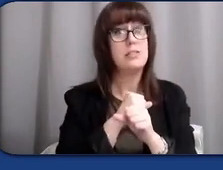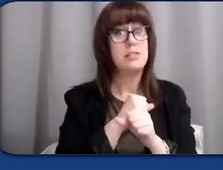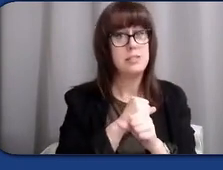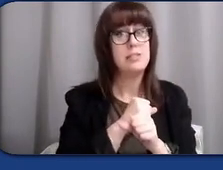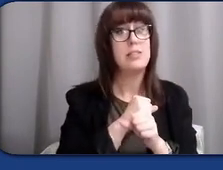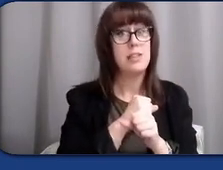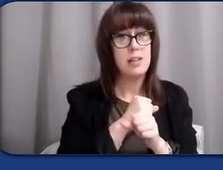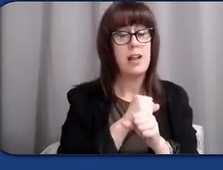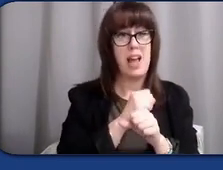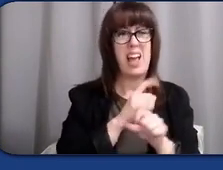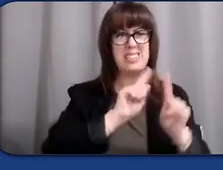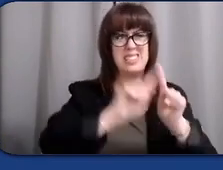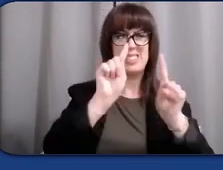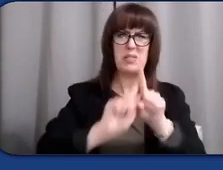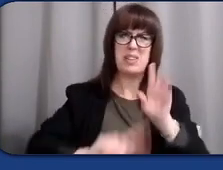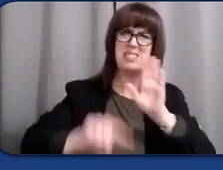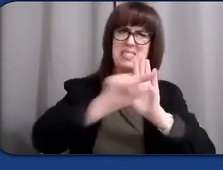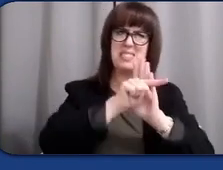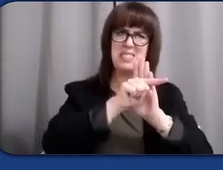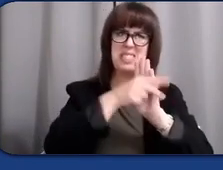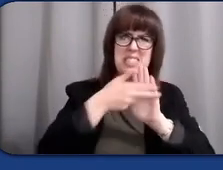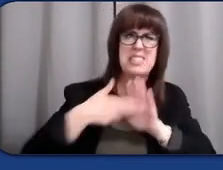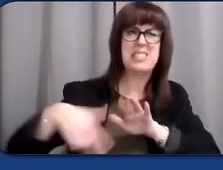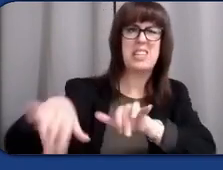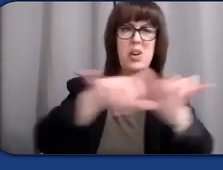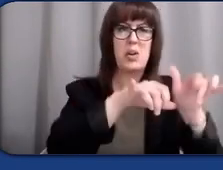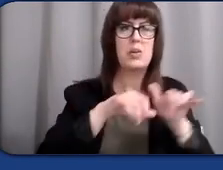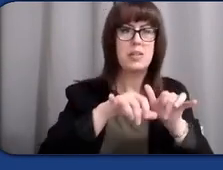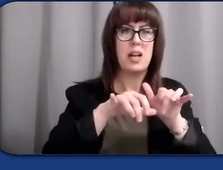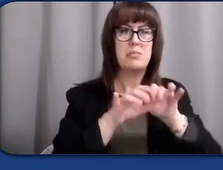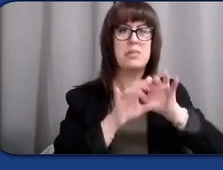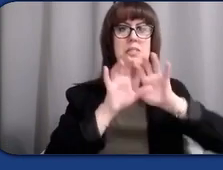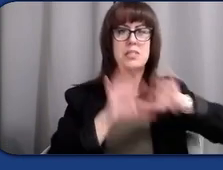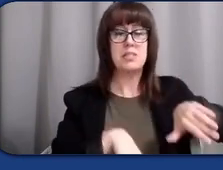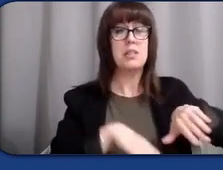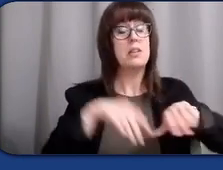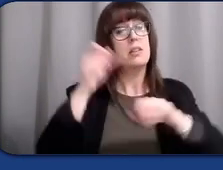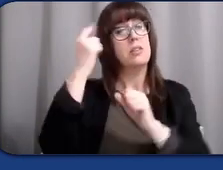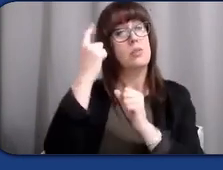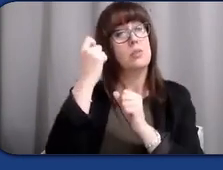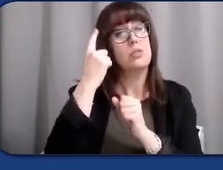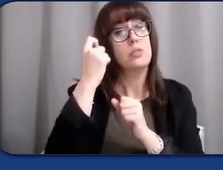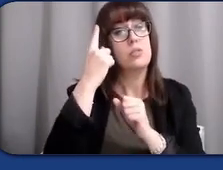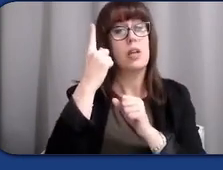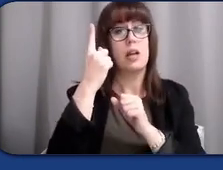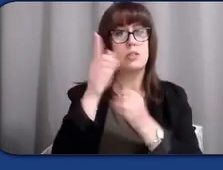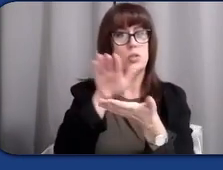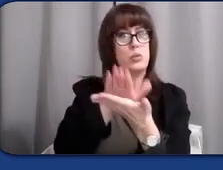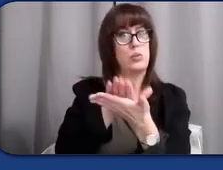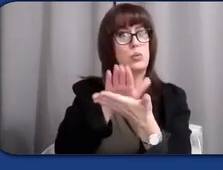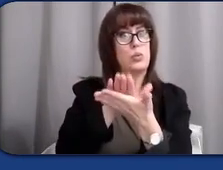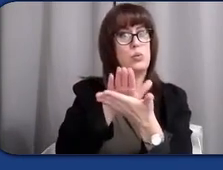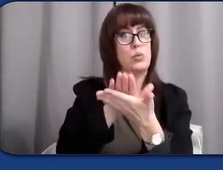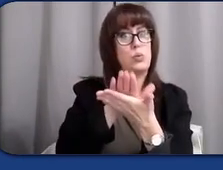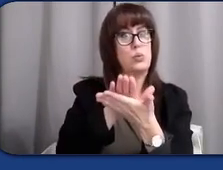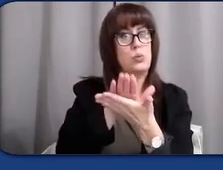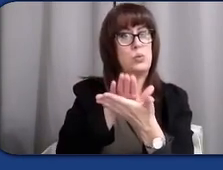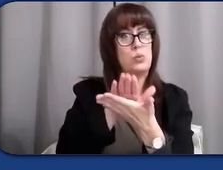as you build trust and break stereotypes, it becomes easier for you to discern that whatever you get out of the school